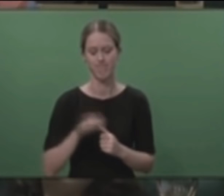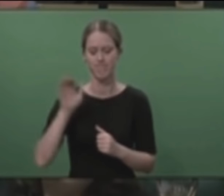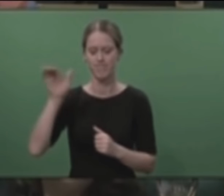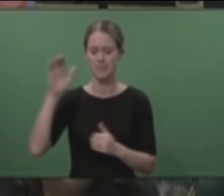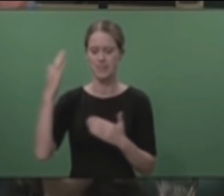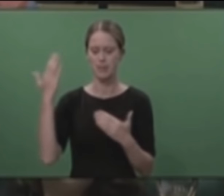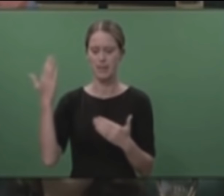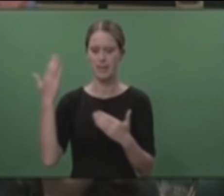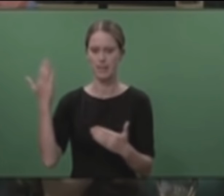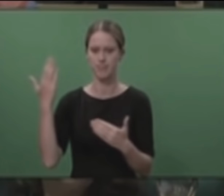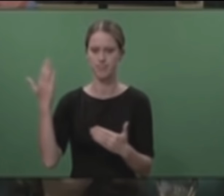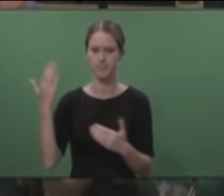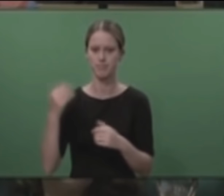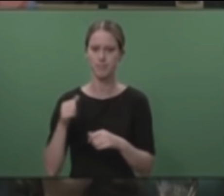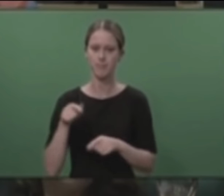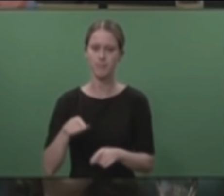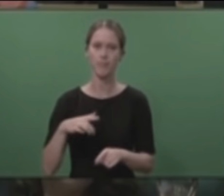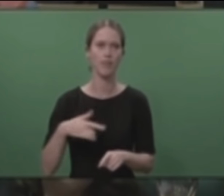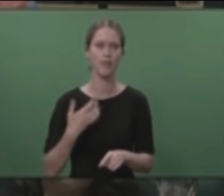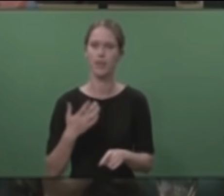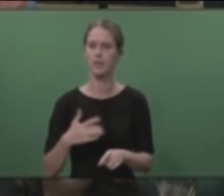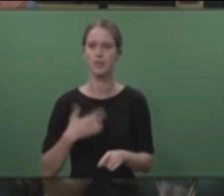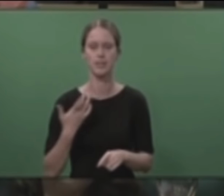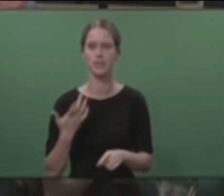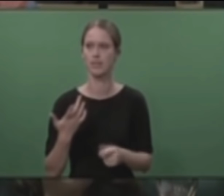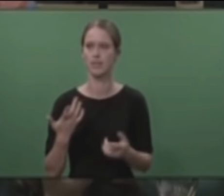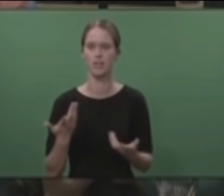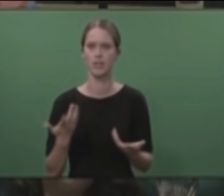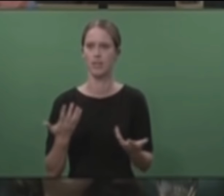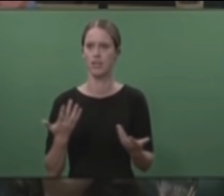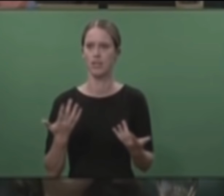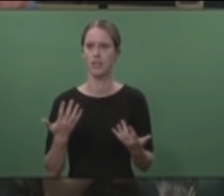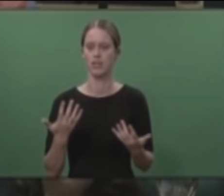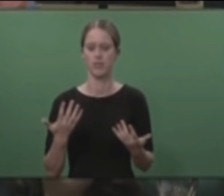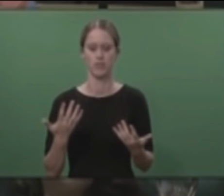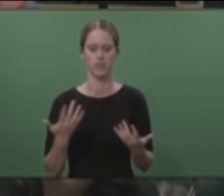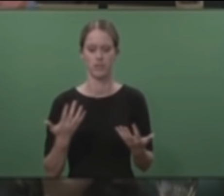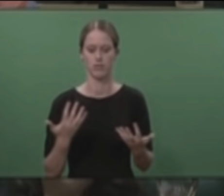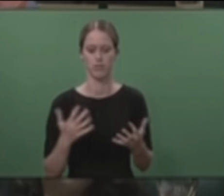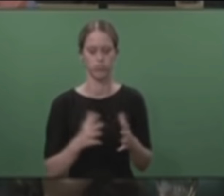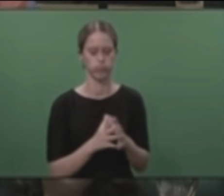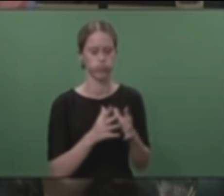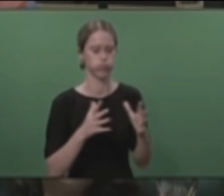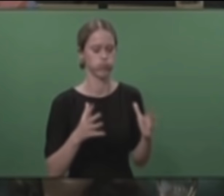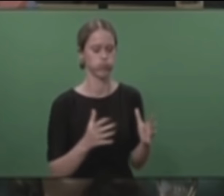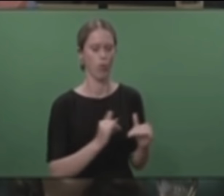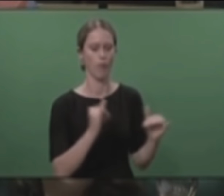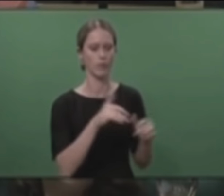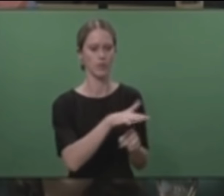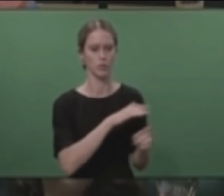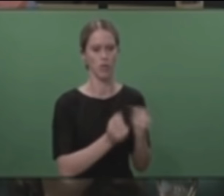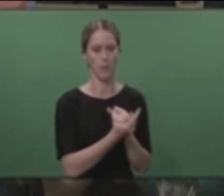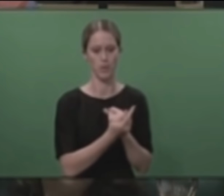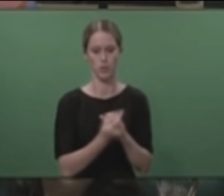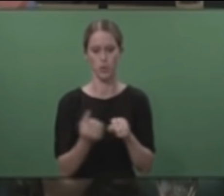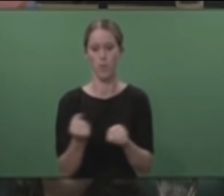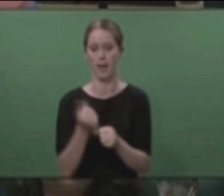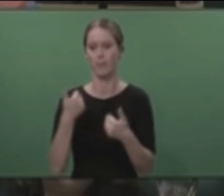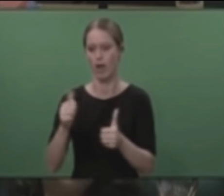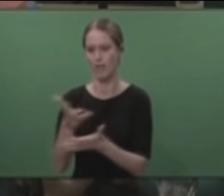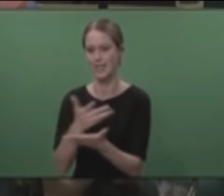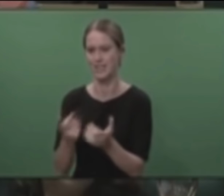Speaker, that this seems like it was too big a price to pay to get us to this